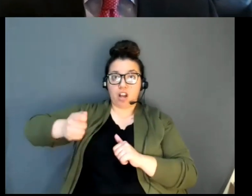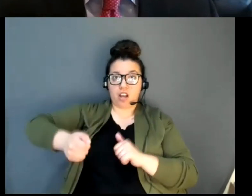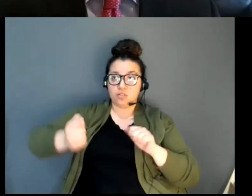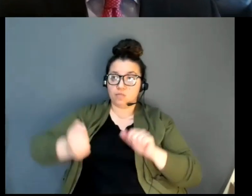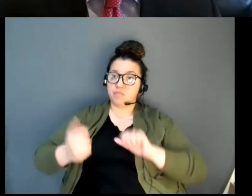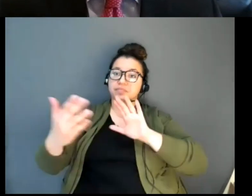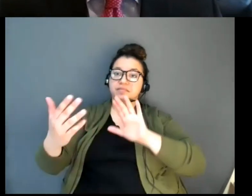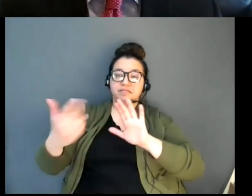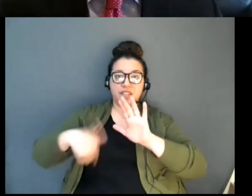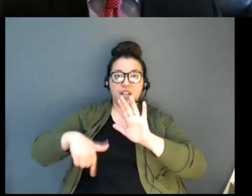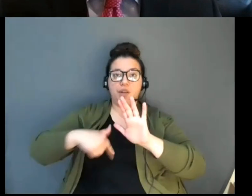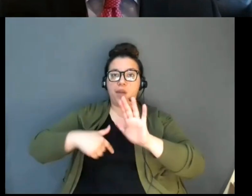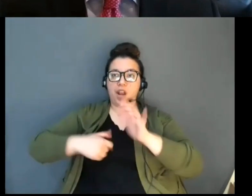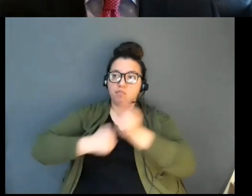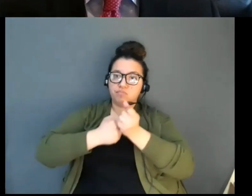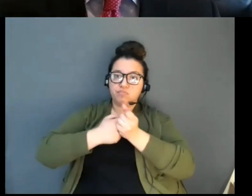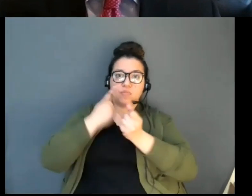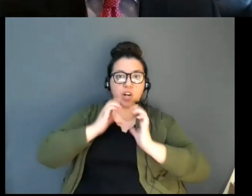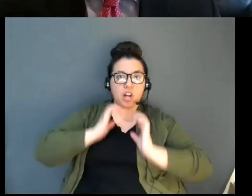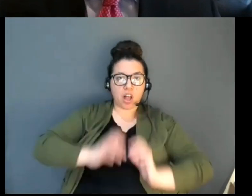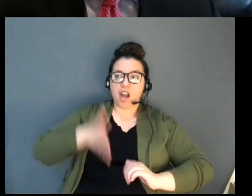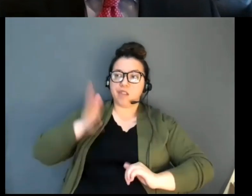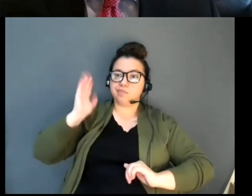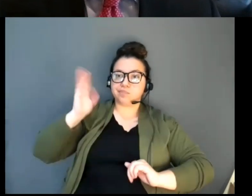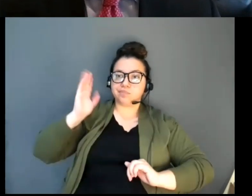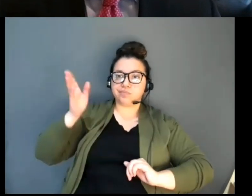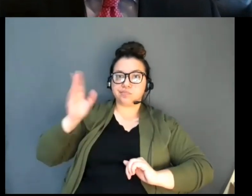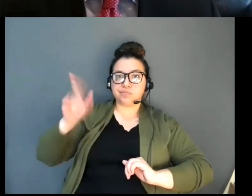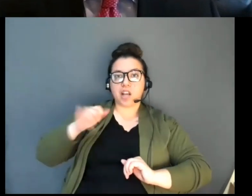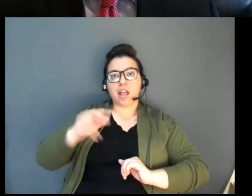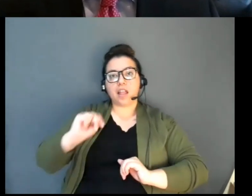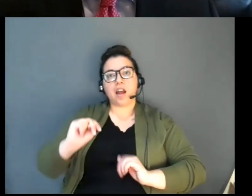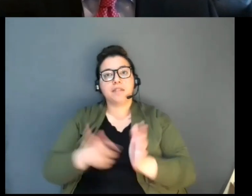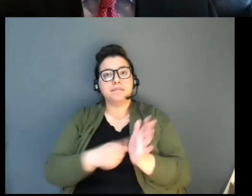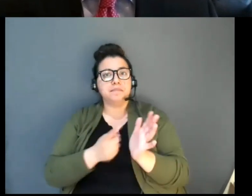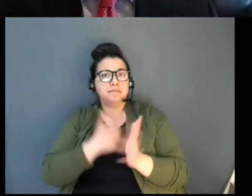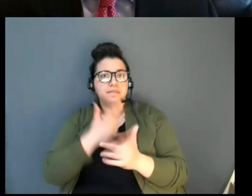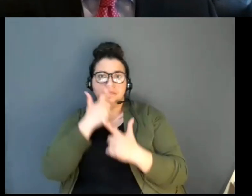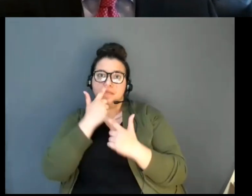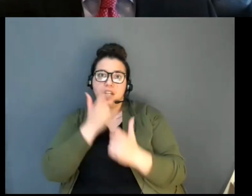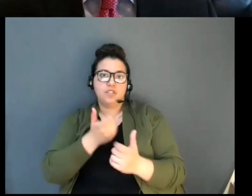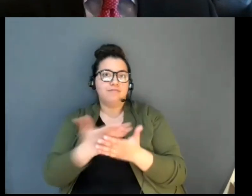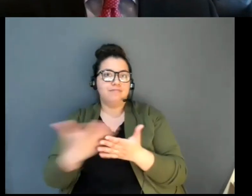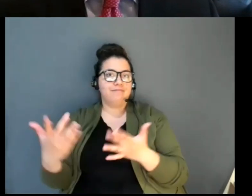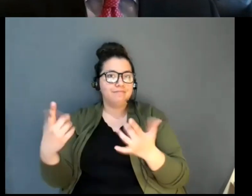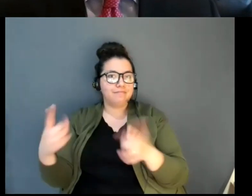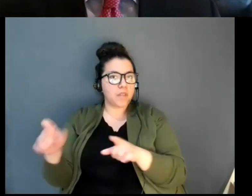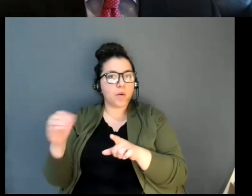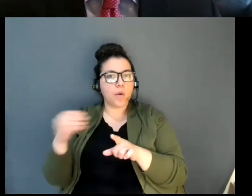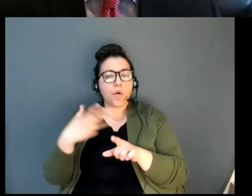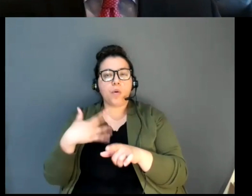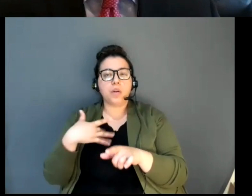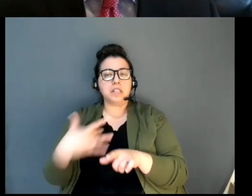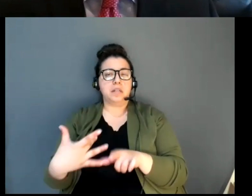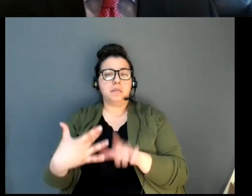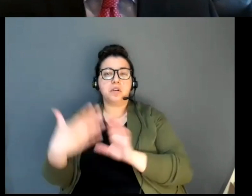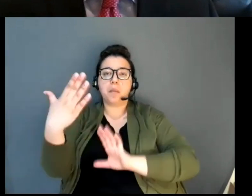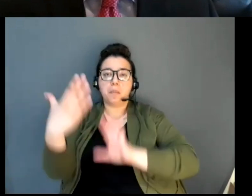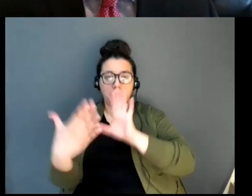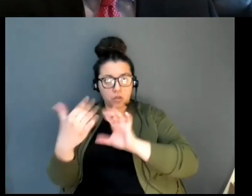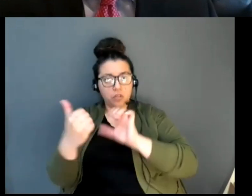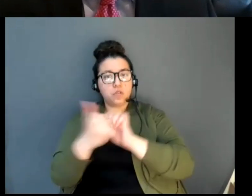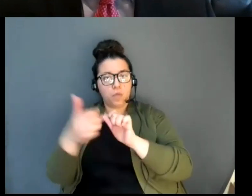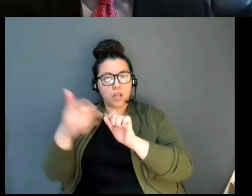we advocate for our clients, and we'll get some interesting points. How normally we argue in person in front of